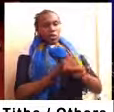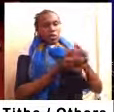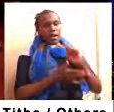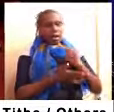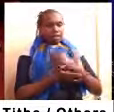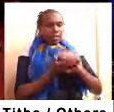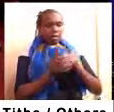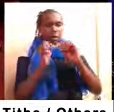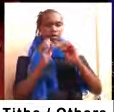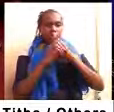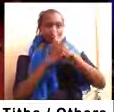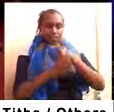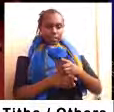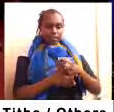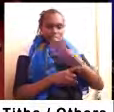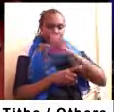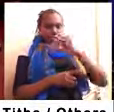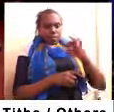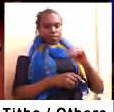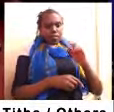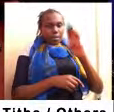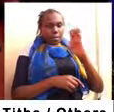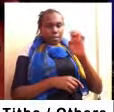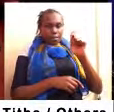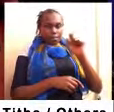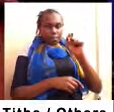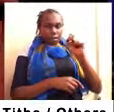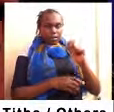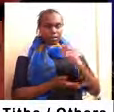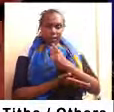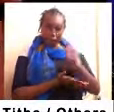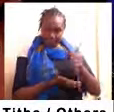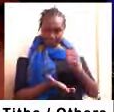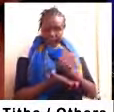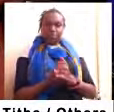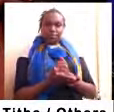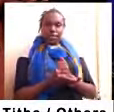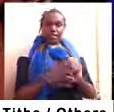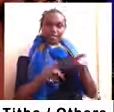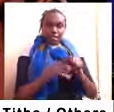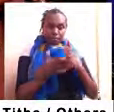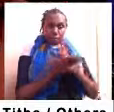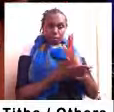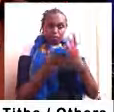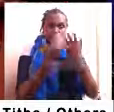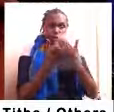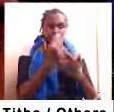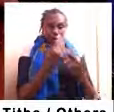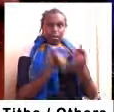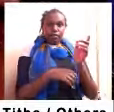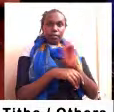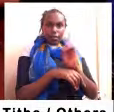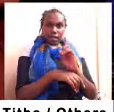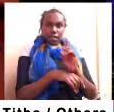spirit of the beast. Amen. Yeah. And through the blood of the Lamb, the slain, he overcame the